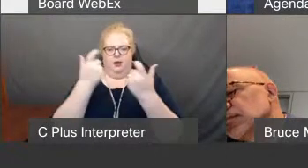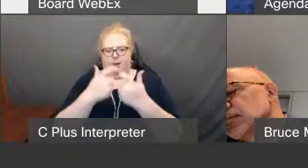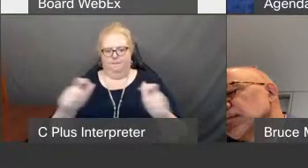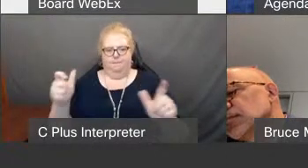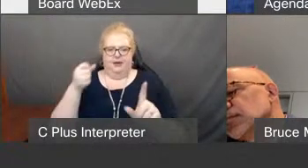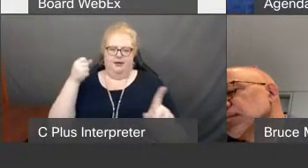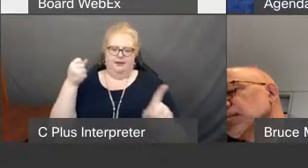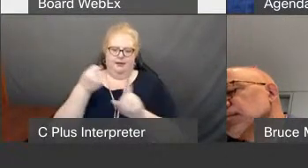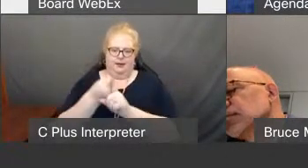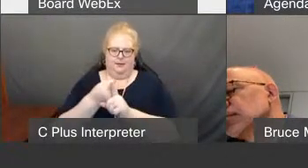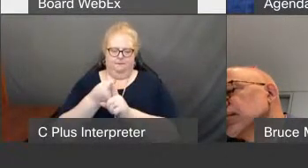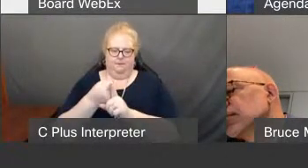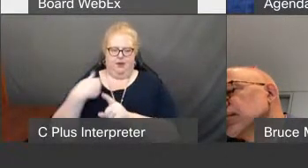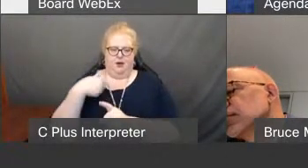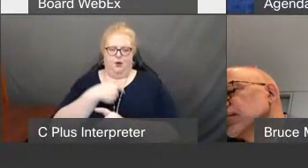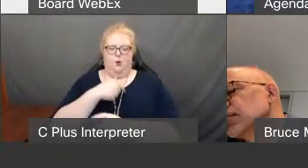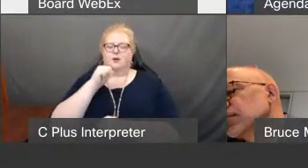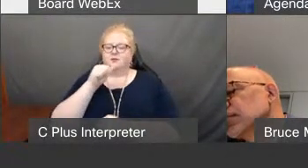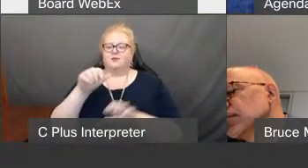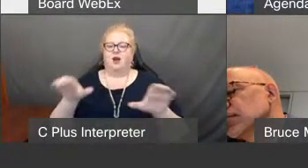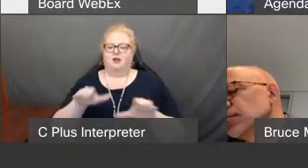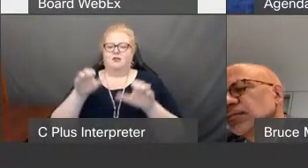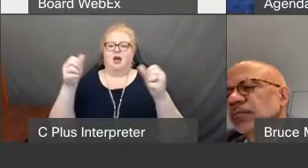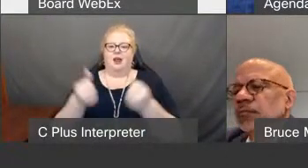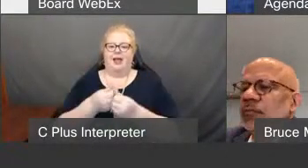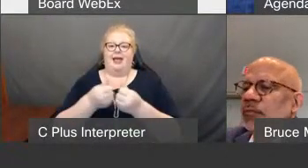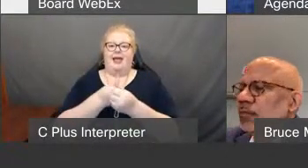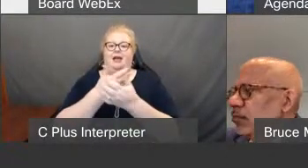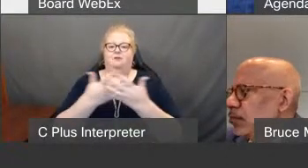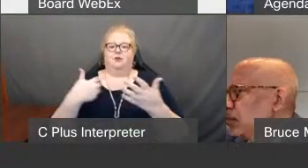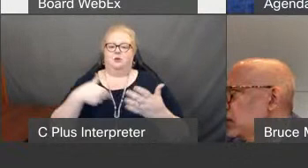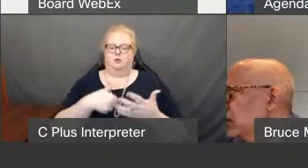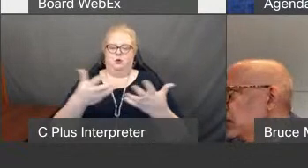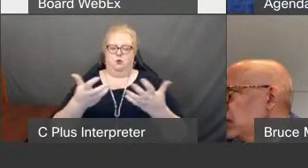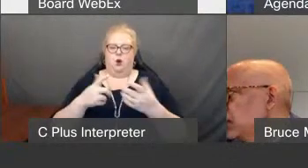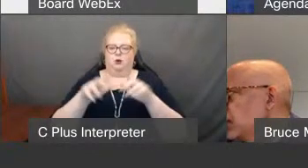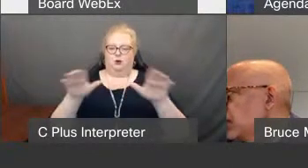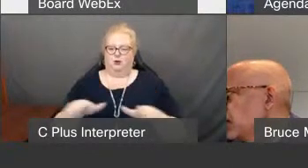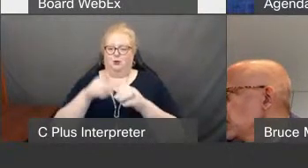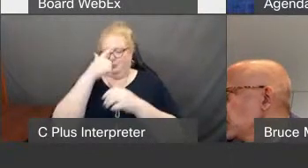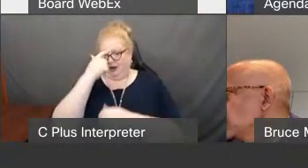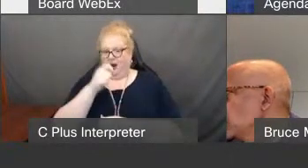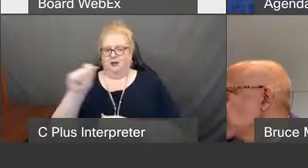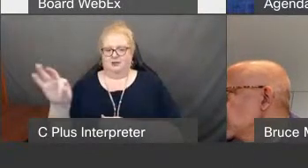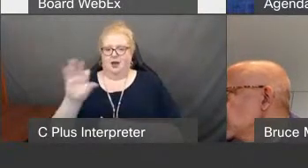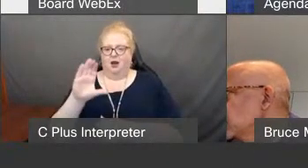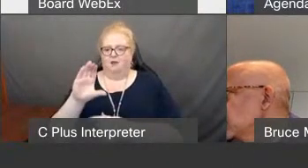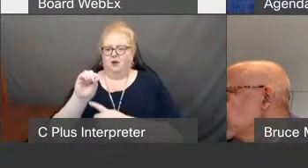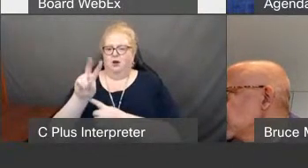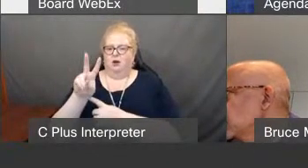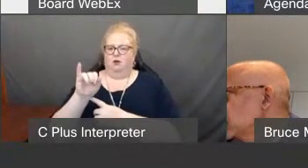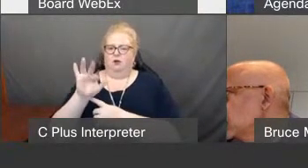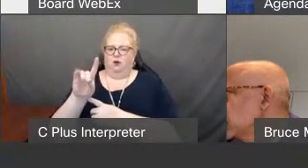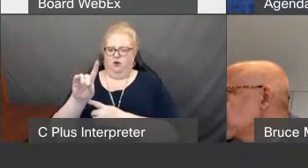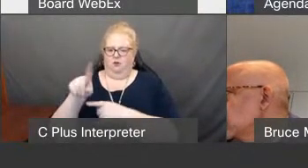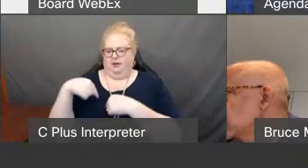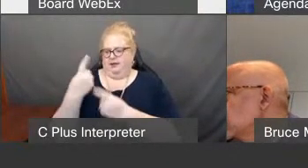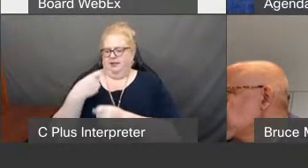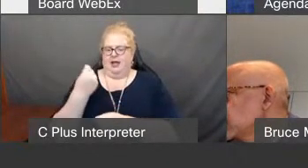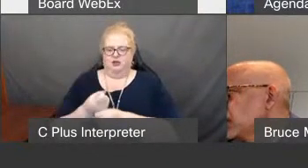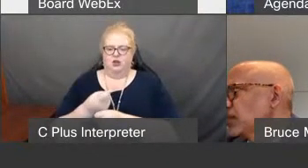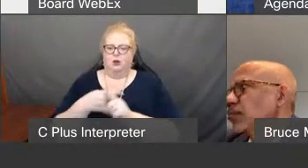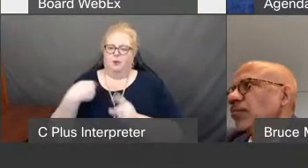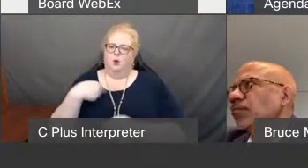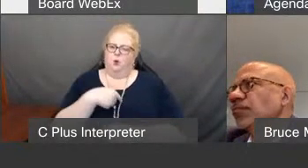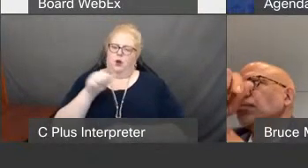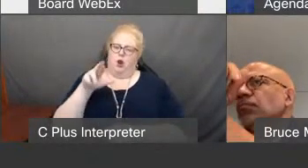We may not, we haven't done everything we wanted to do this last year because of COVID, but I think we're making and will continue